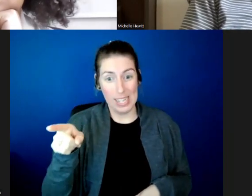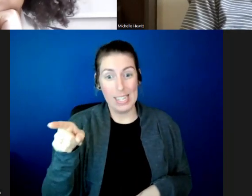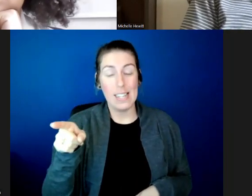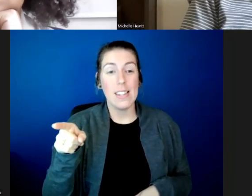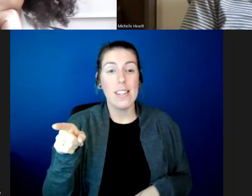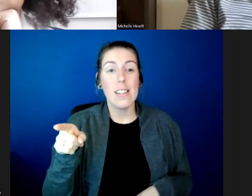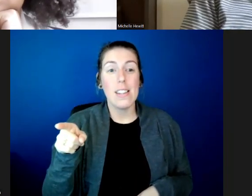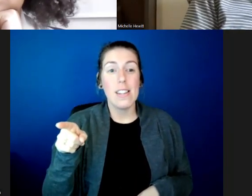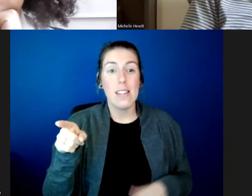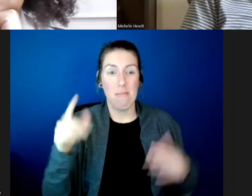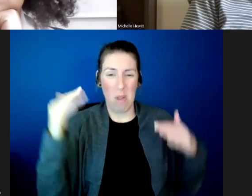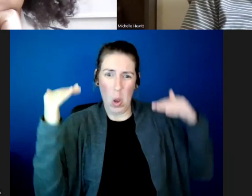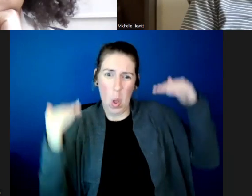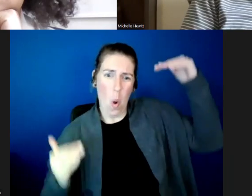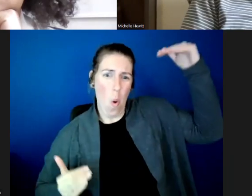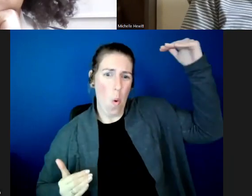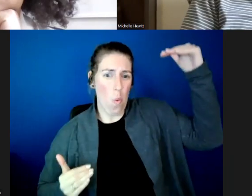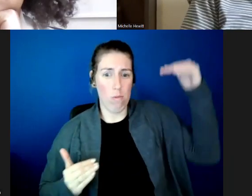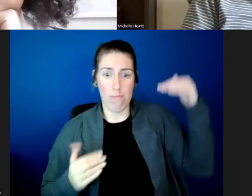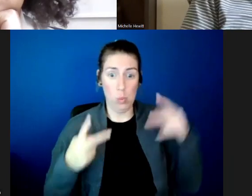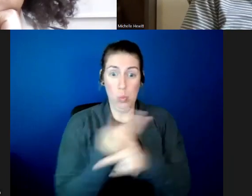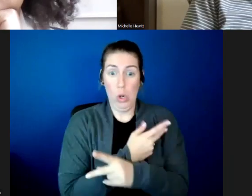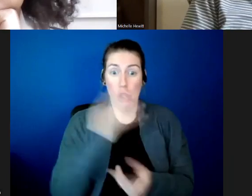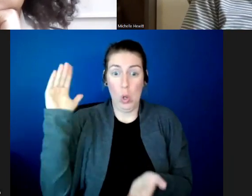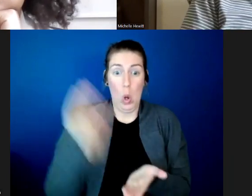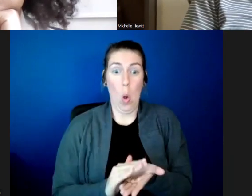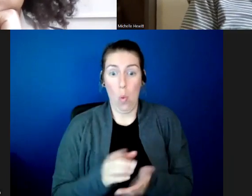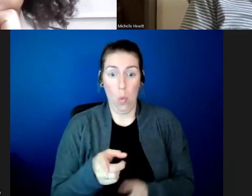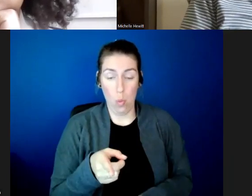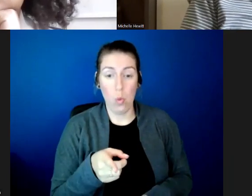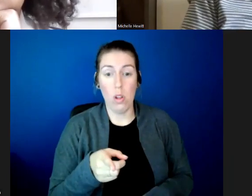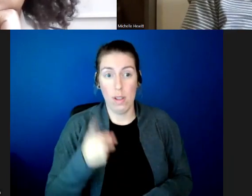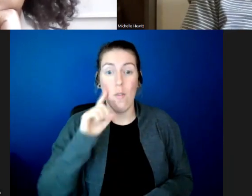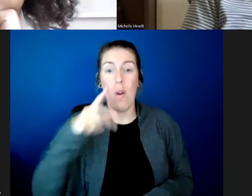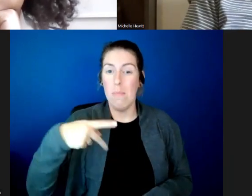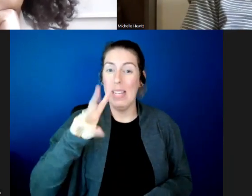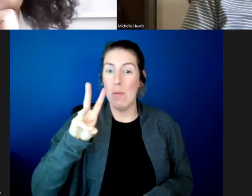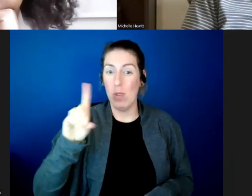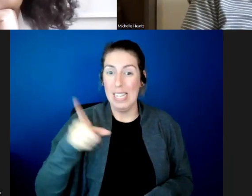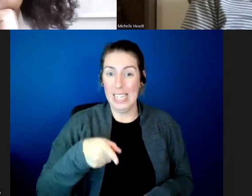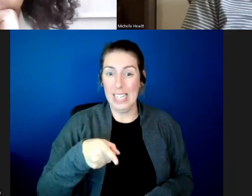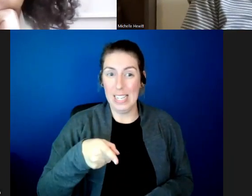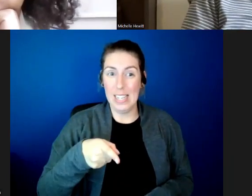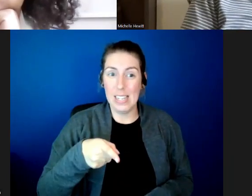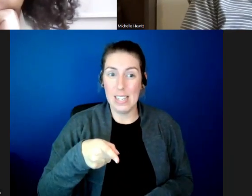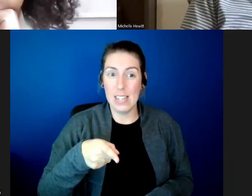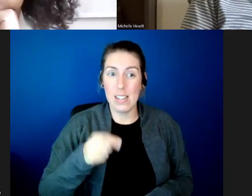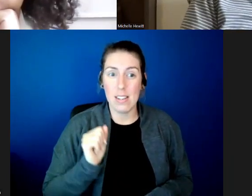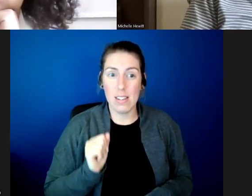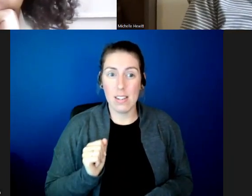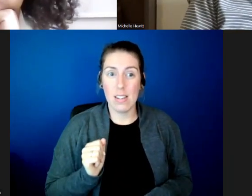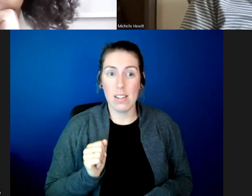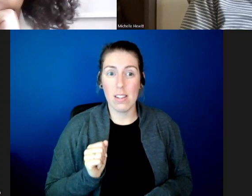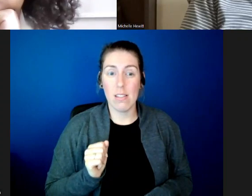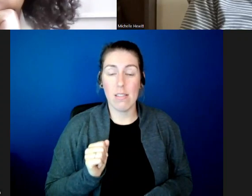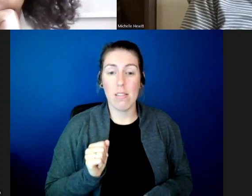is the lowest of those PWD style payments. They, in fact, it isn't even in a